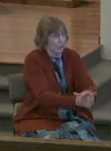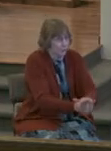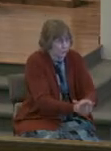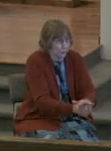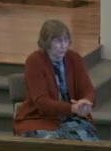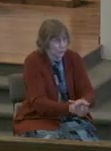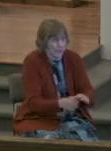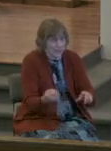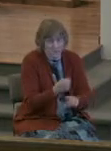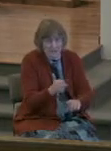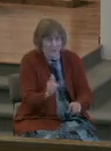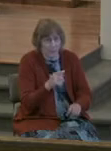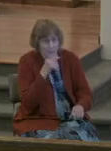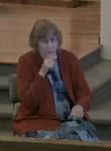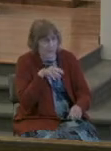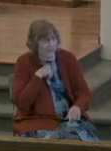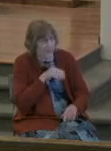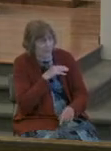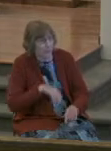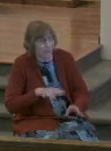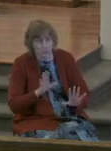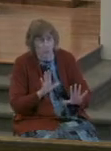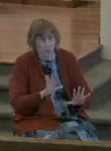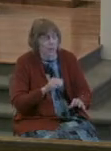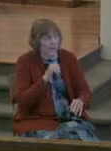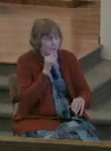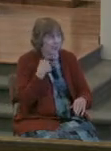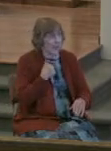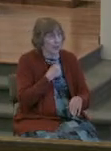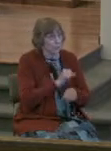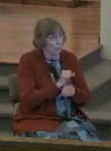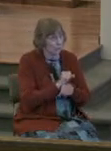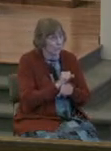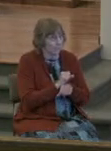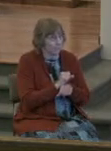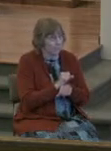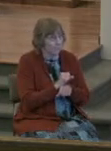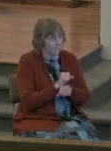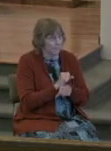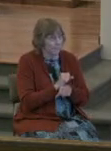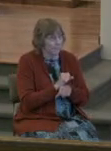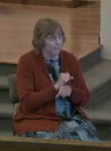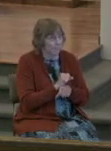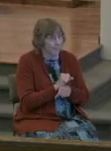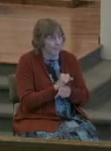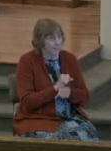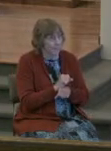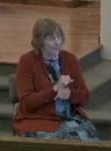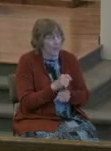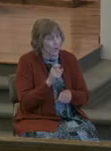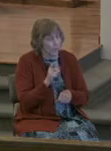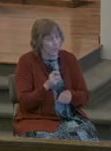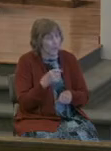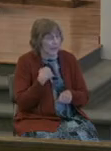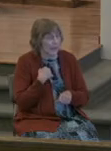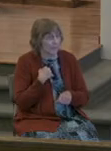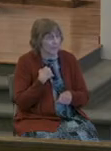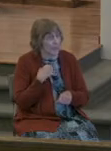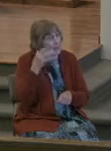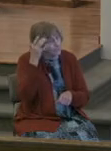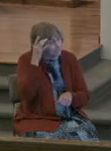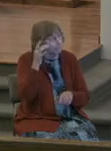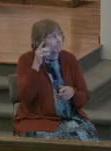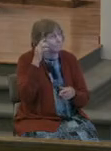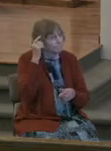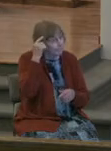if someone doesn't trust Christ, because that's not our part, as we've already said. We can have a sound mind and peace knowing